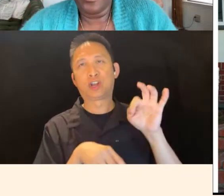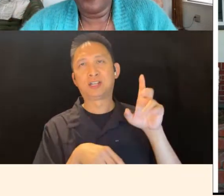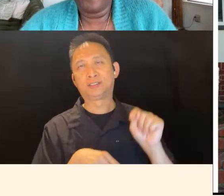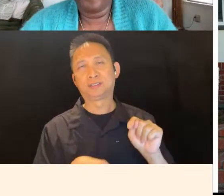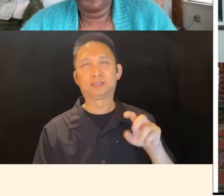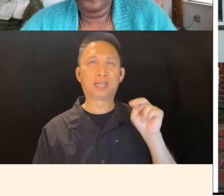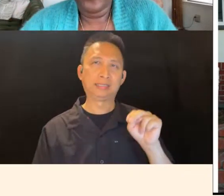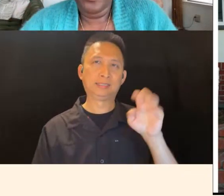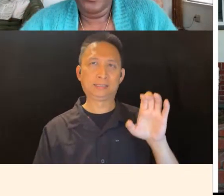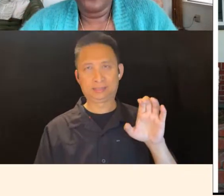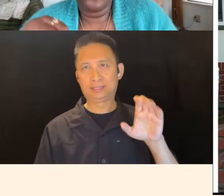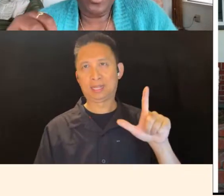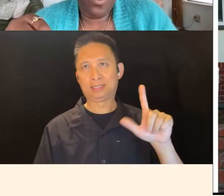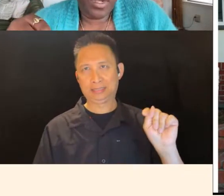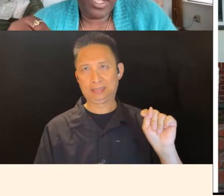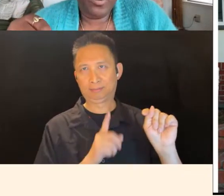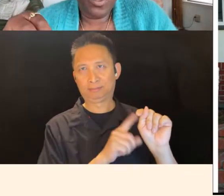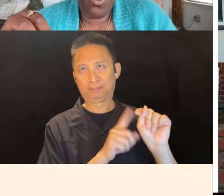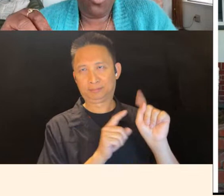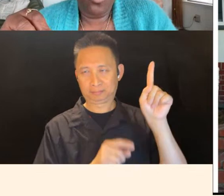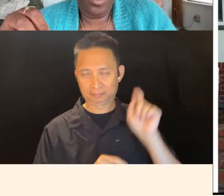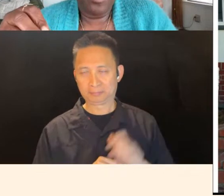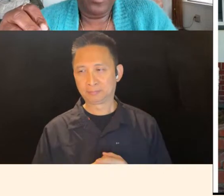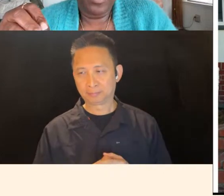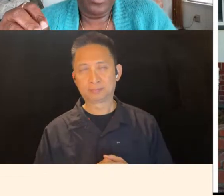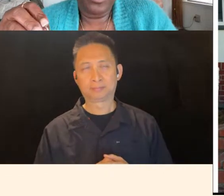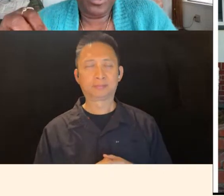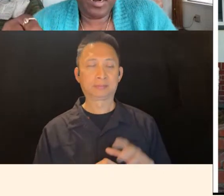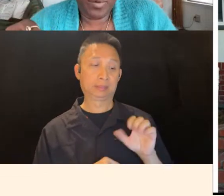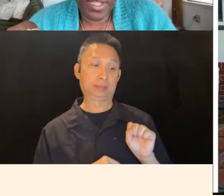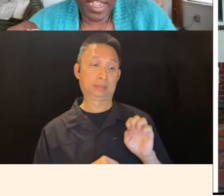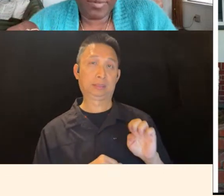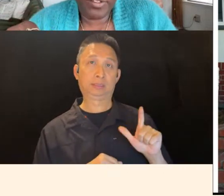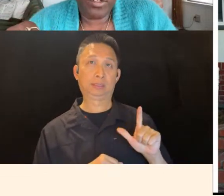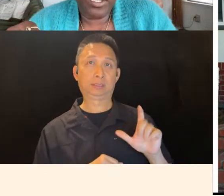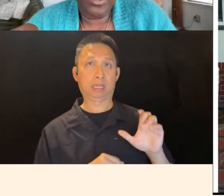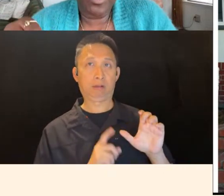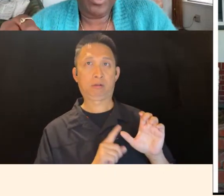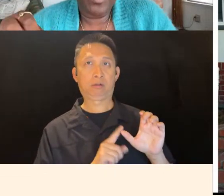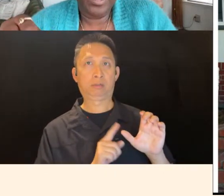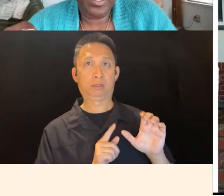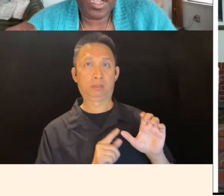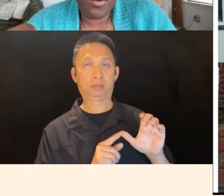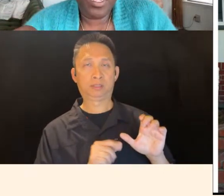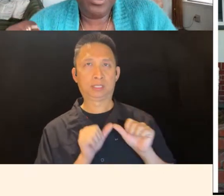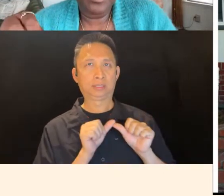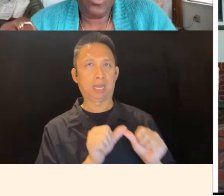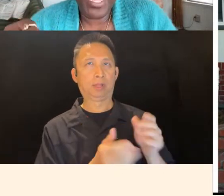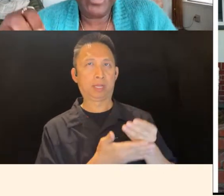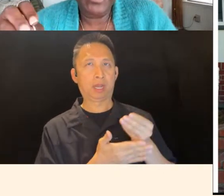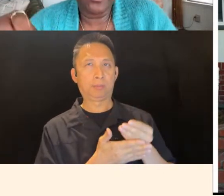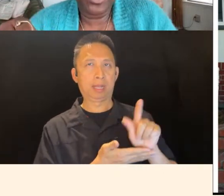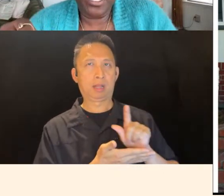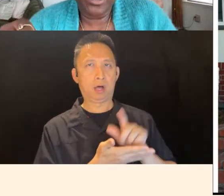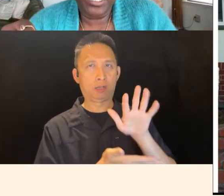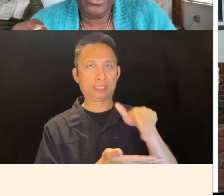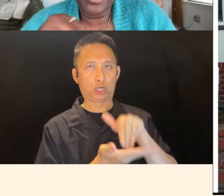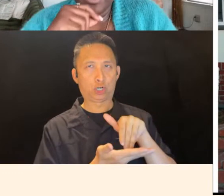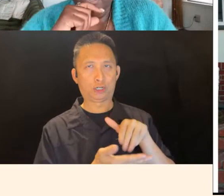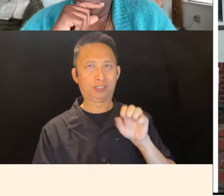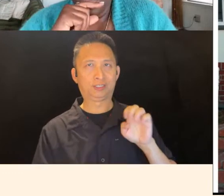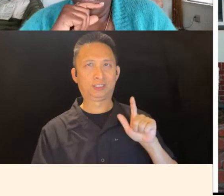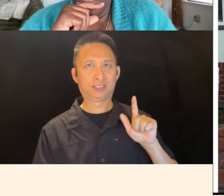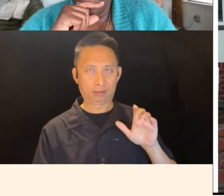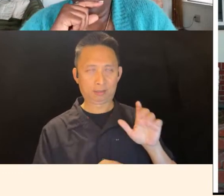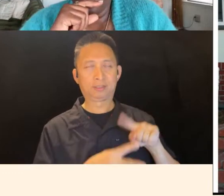that SELC, as we call the Sustainable Economies Law Center, or rather this SELC and